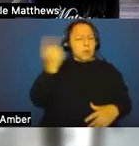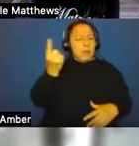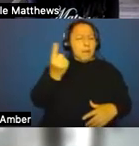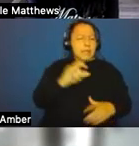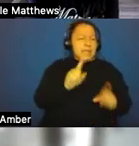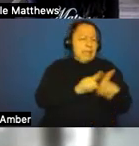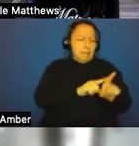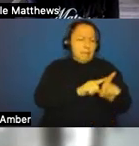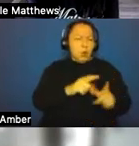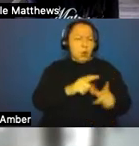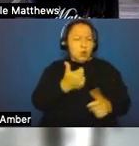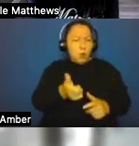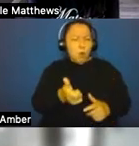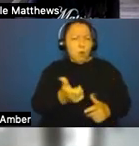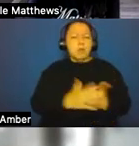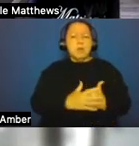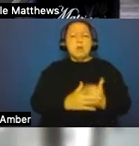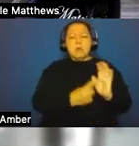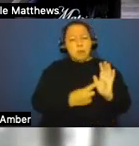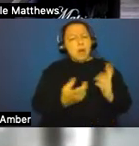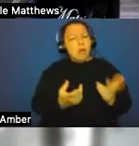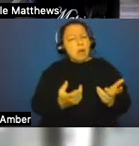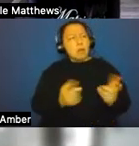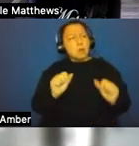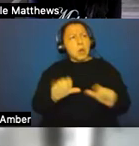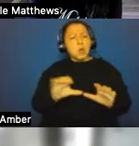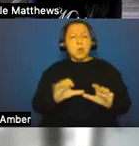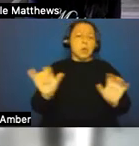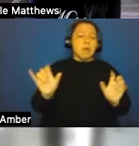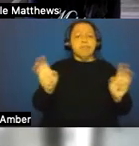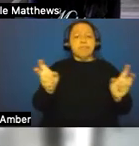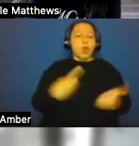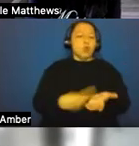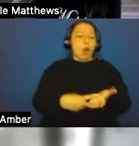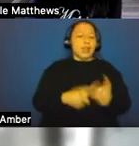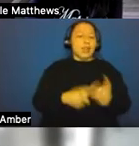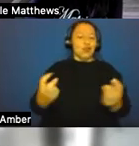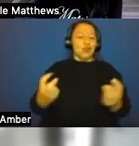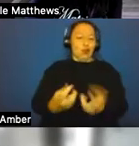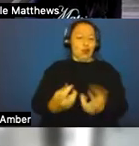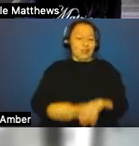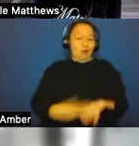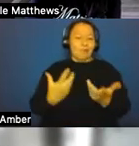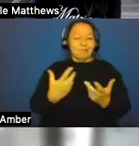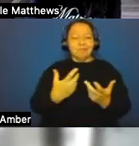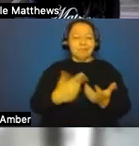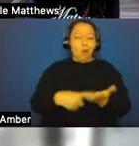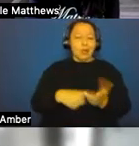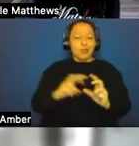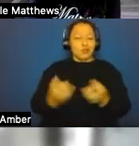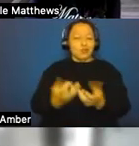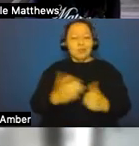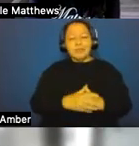sometimes, we can do them like talking circles. And sometimes it's helpful to have, maybe